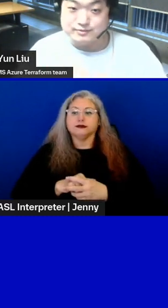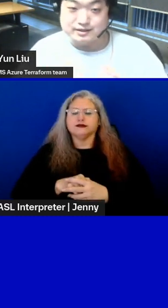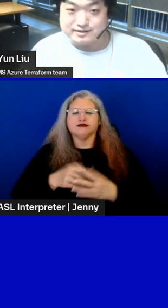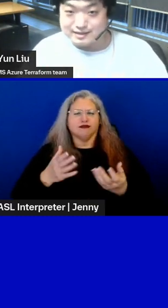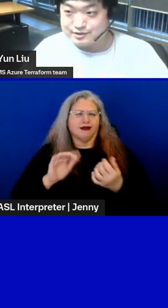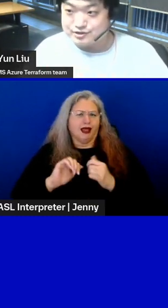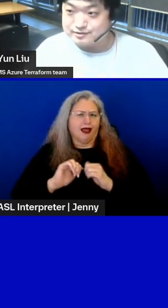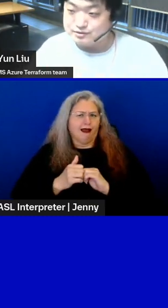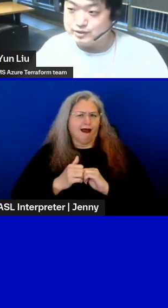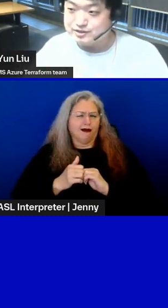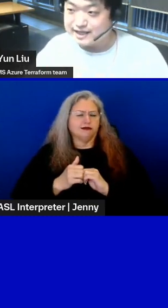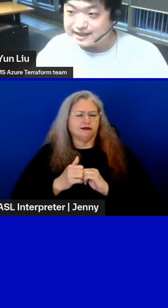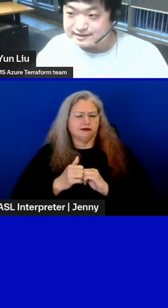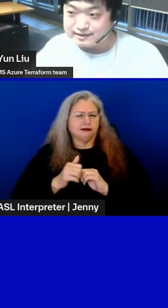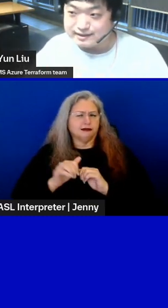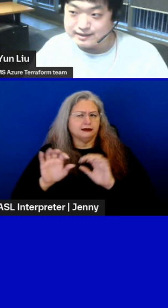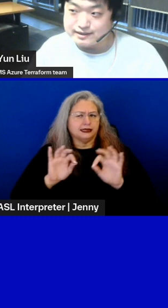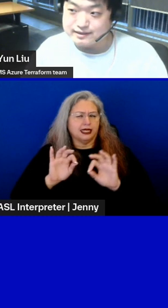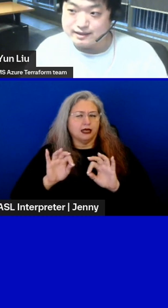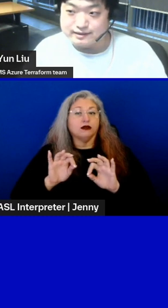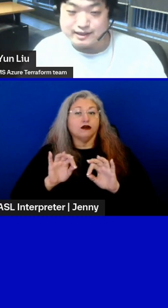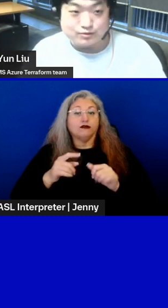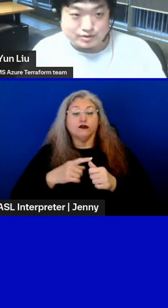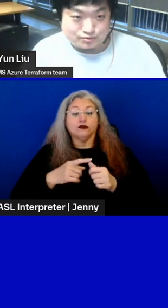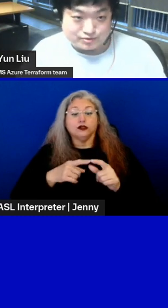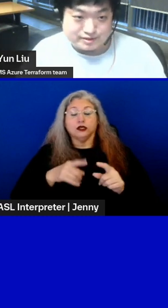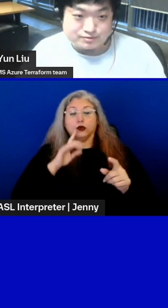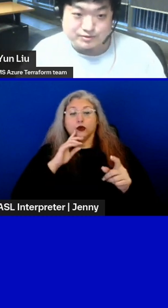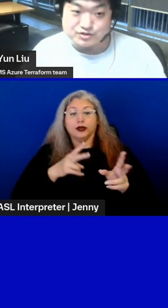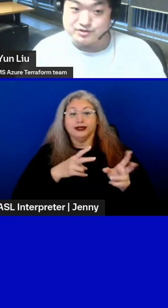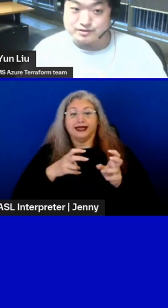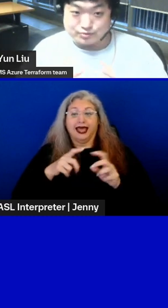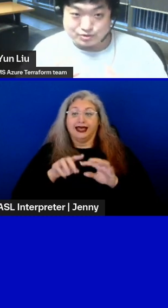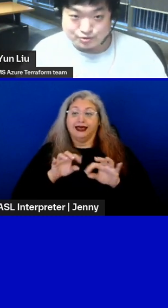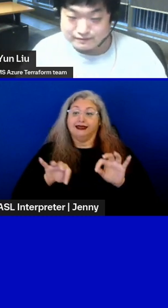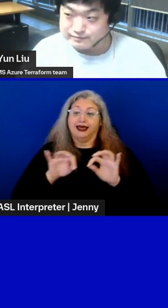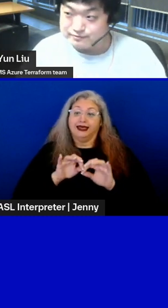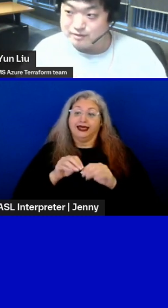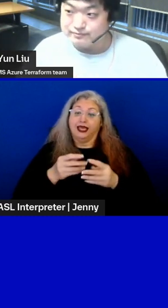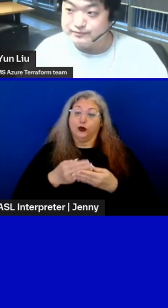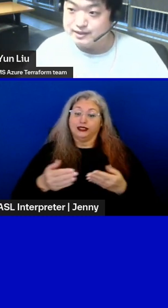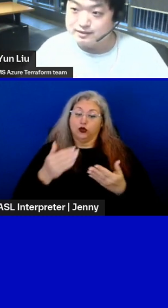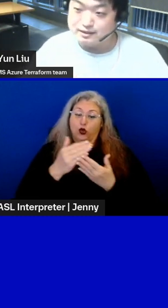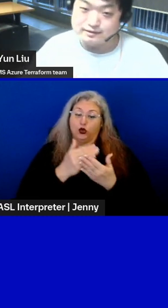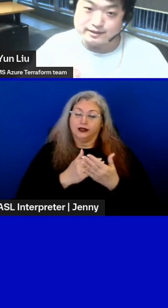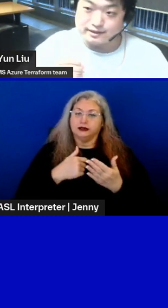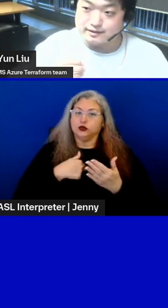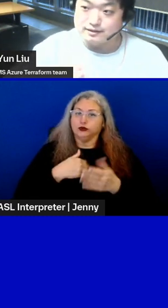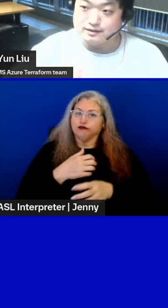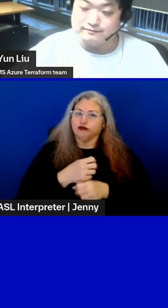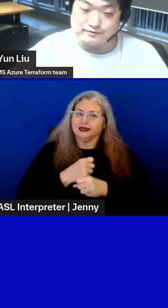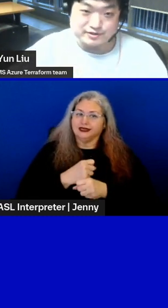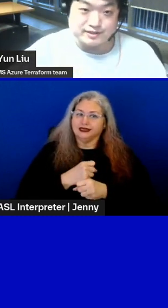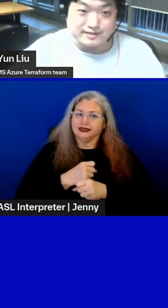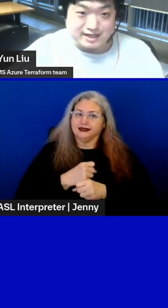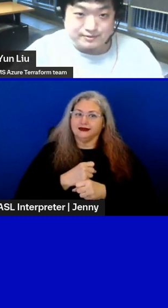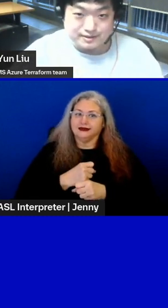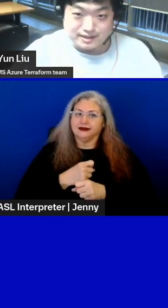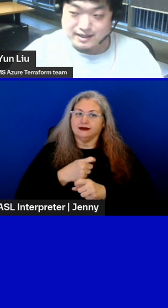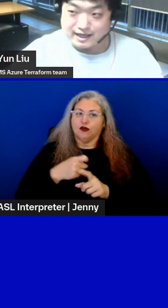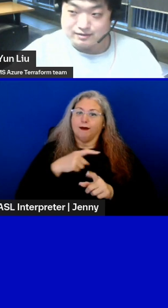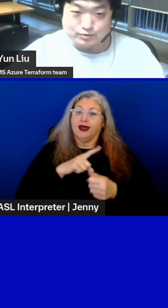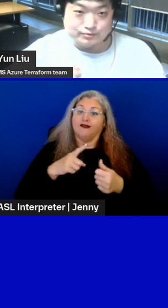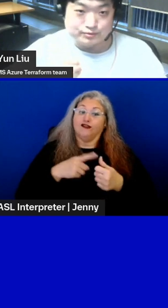this selection? We take the key resources we just retrieved from the first